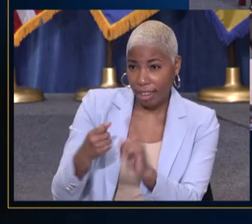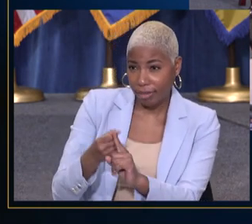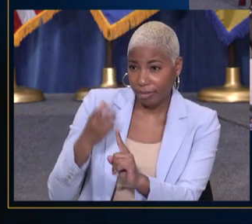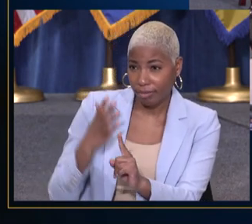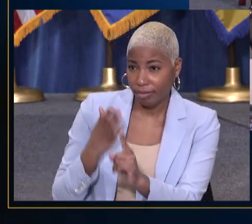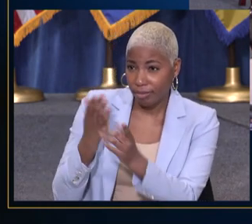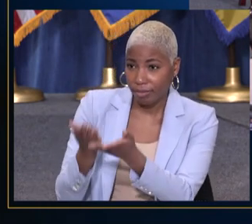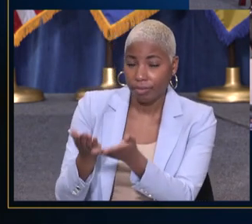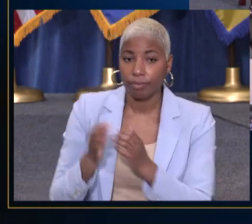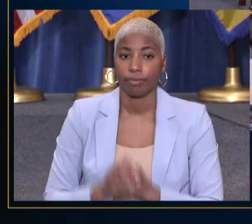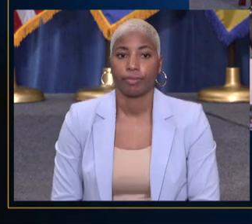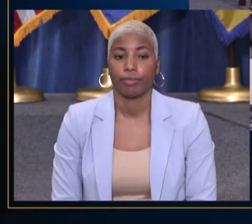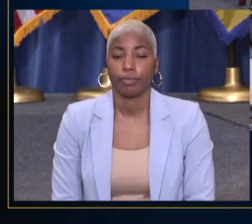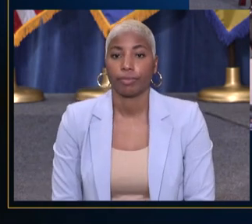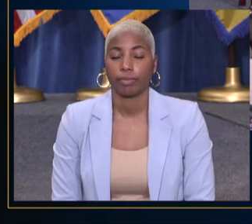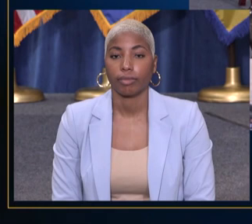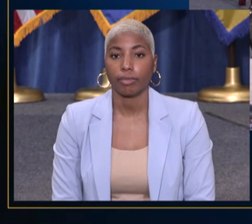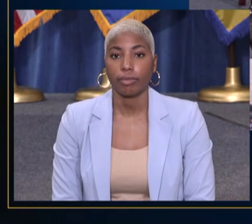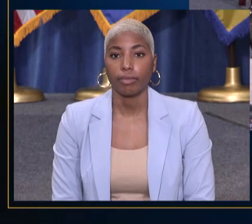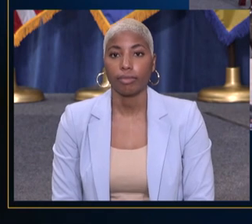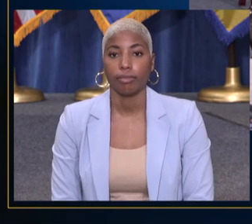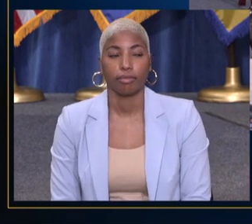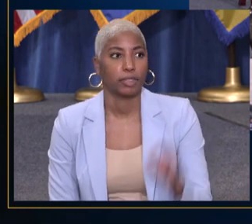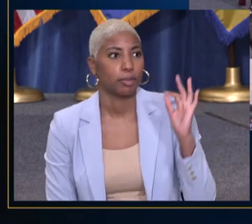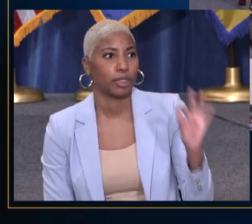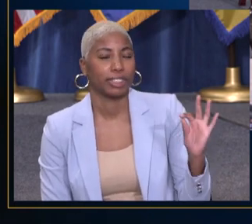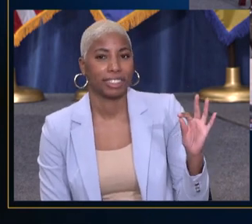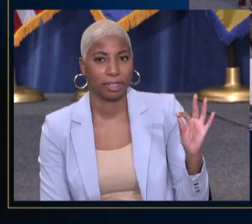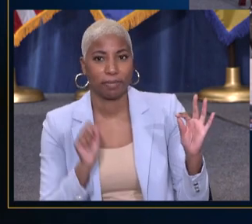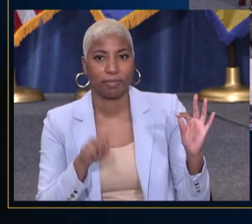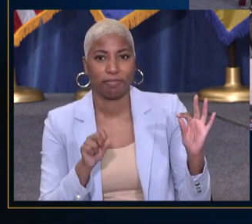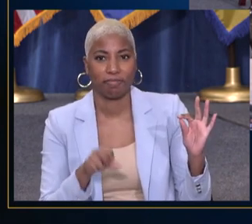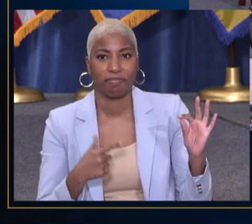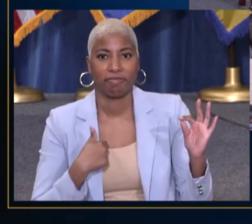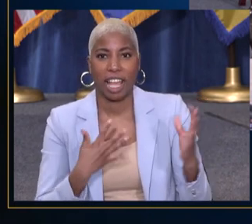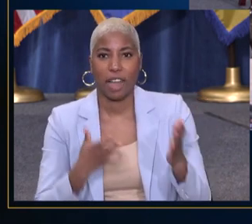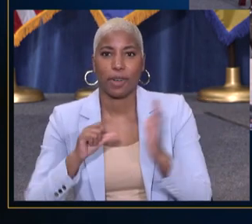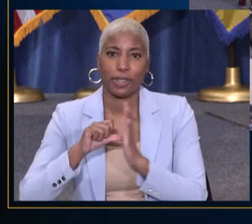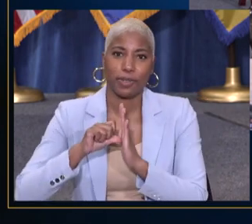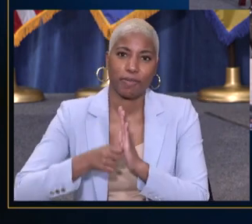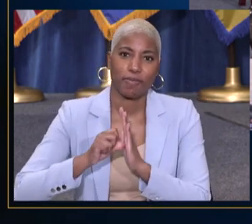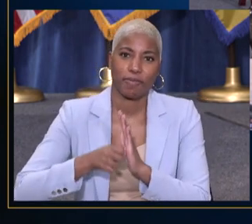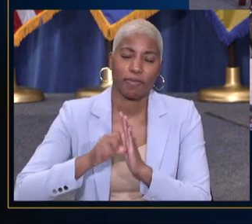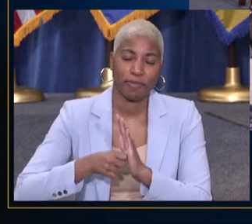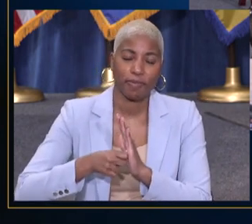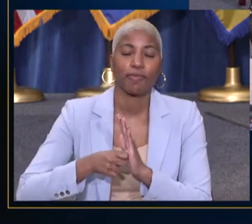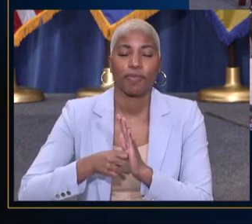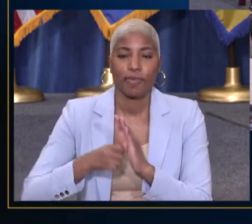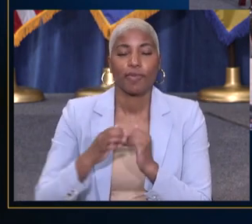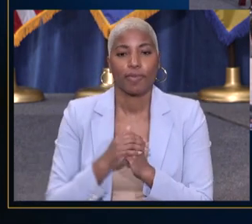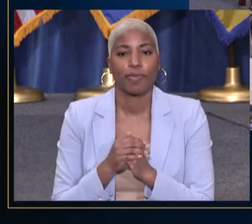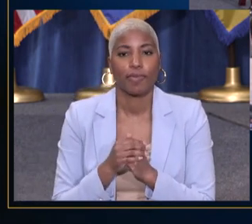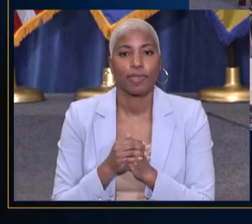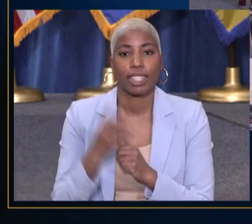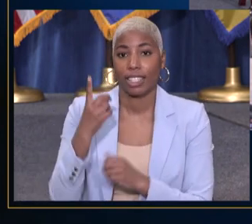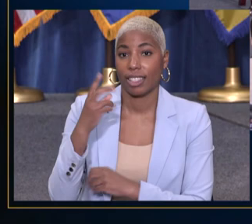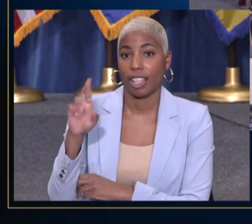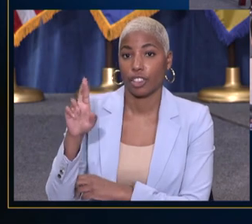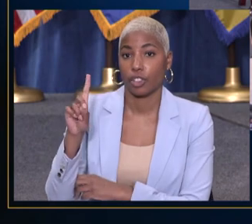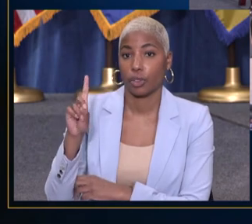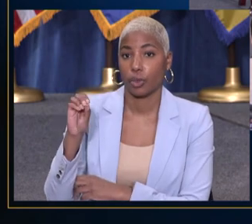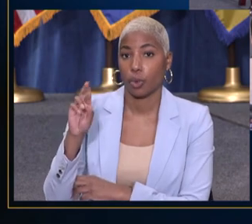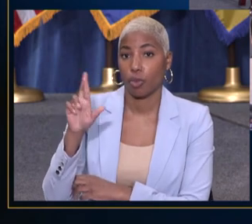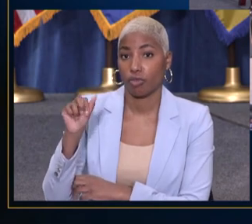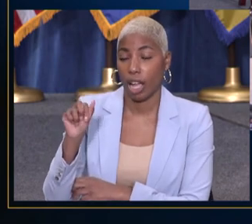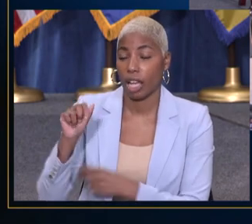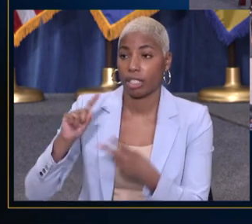closing recommendations. That's perfect, because that's actually where I wanted to kind of draw from. And I thank Dr. Dora and